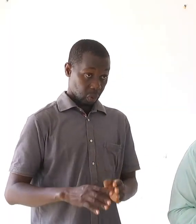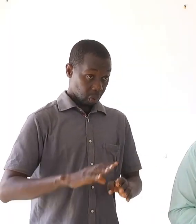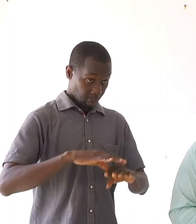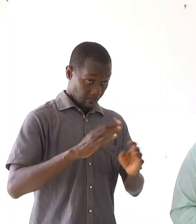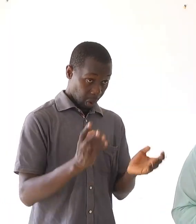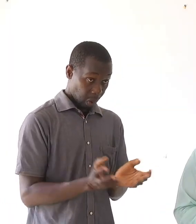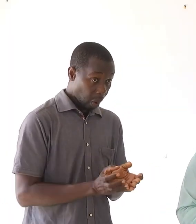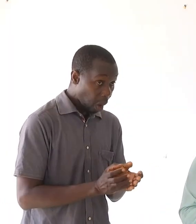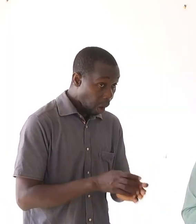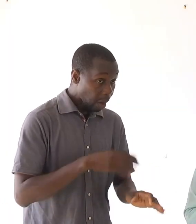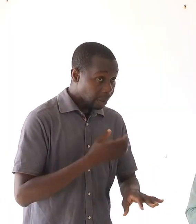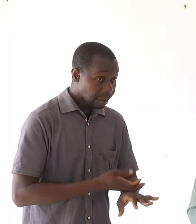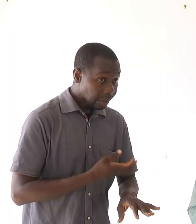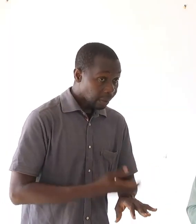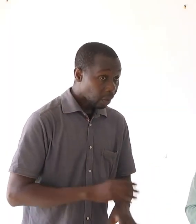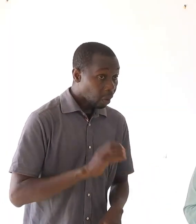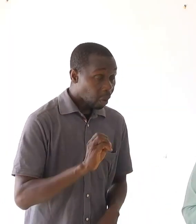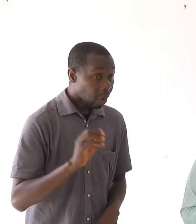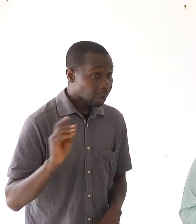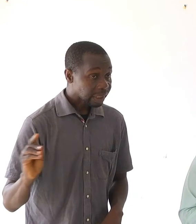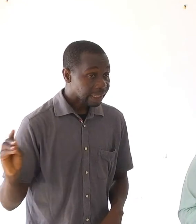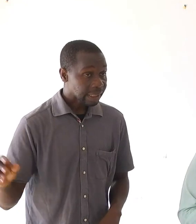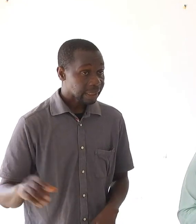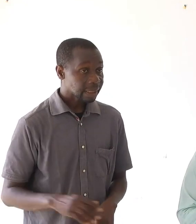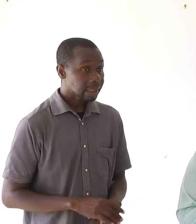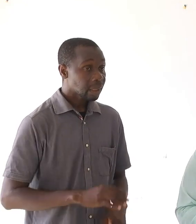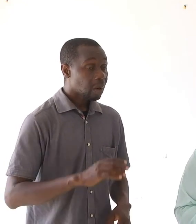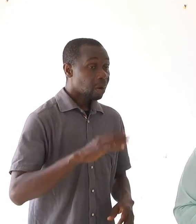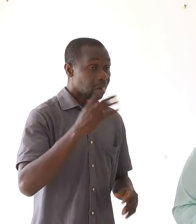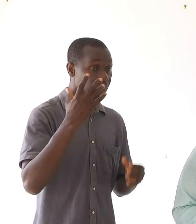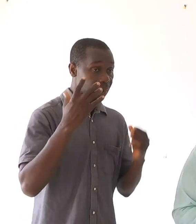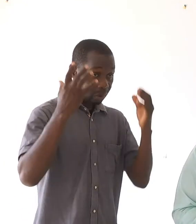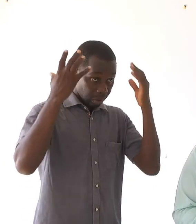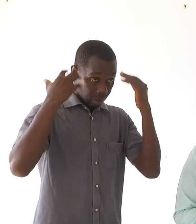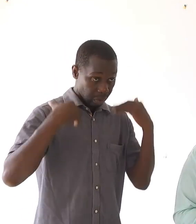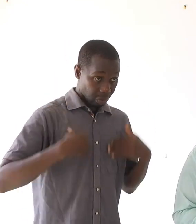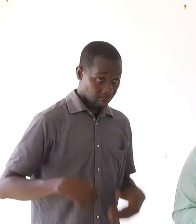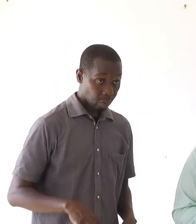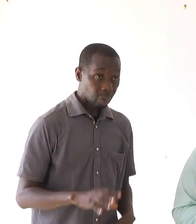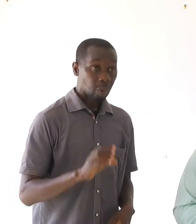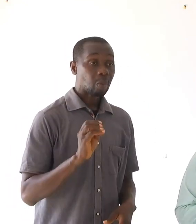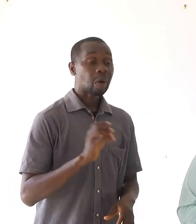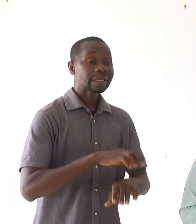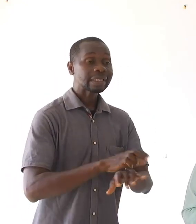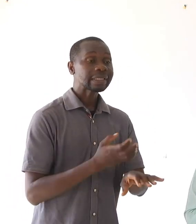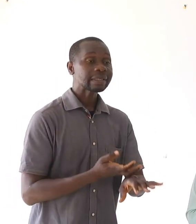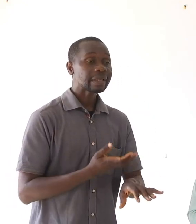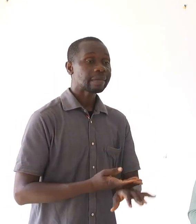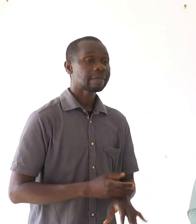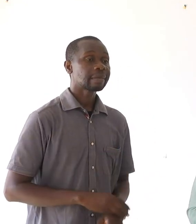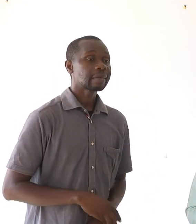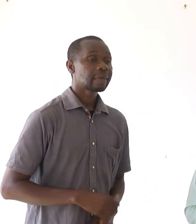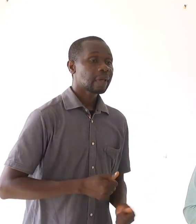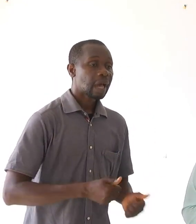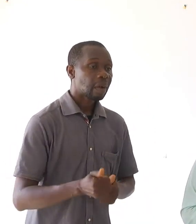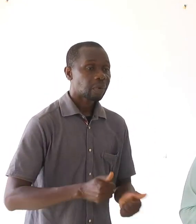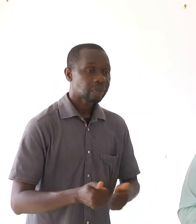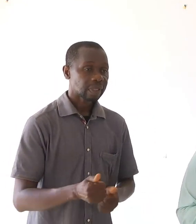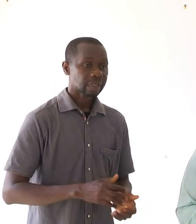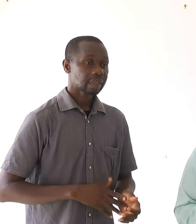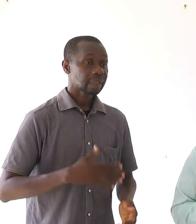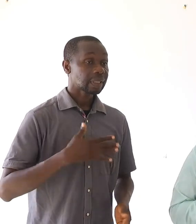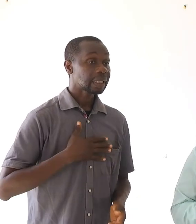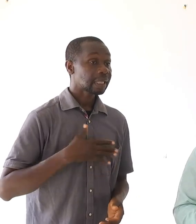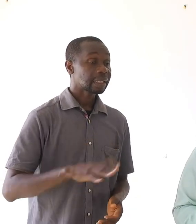odd system. That should be ODD. Body. It controls body systems and processes